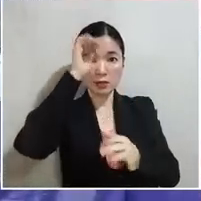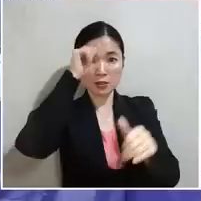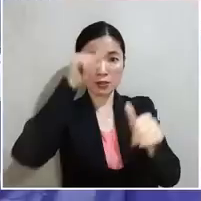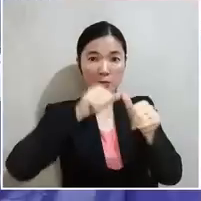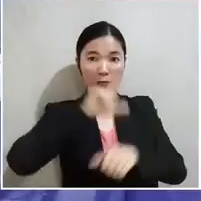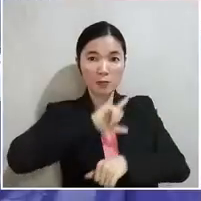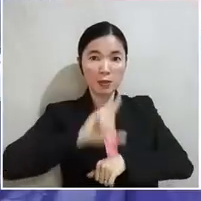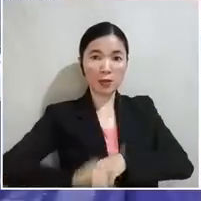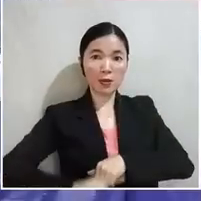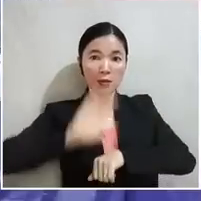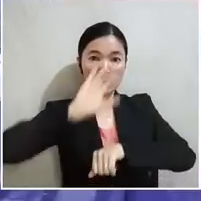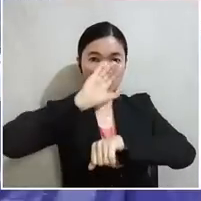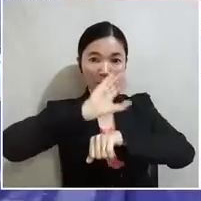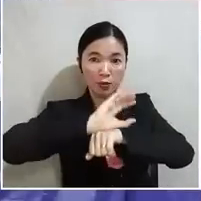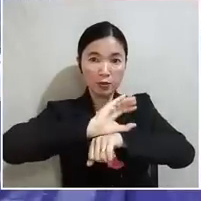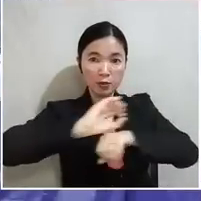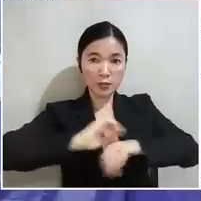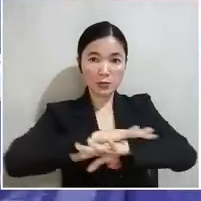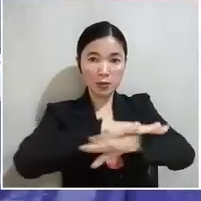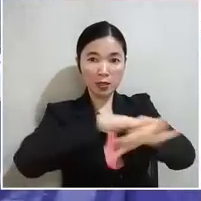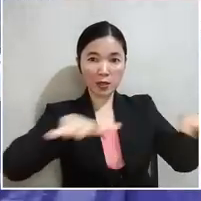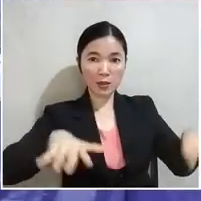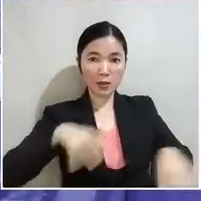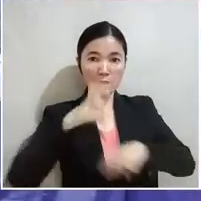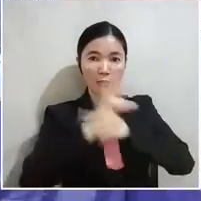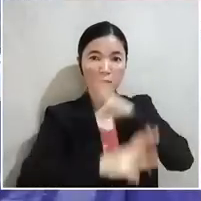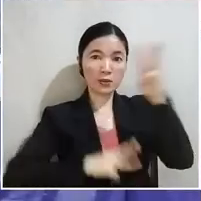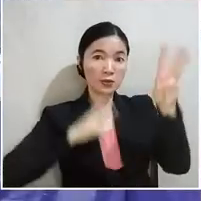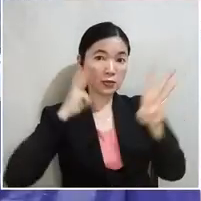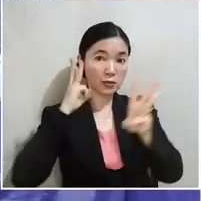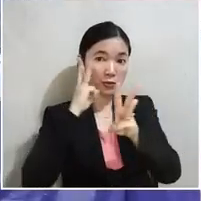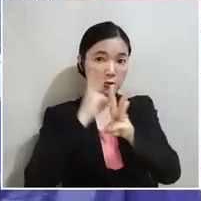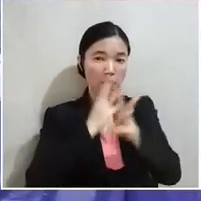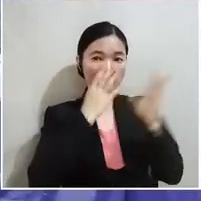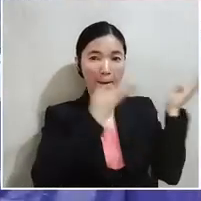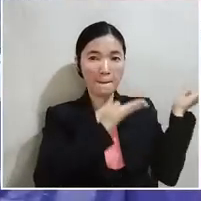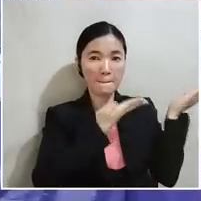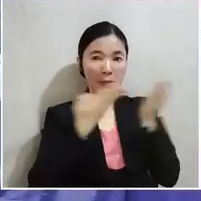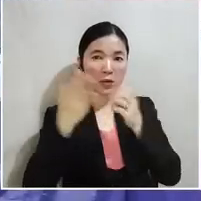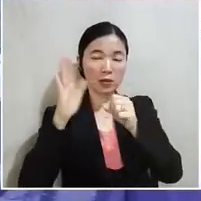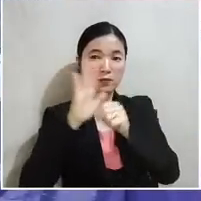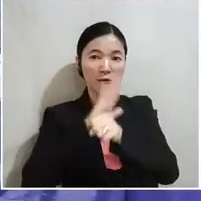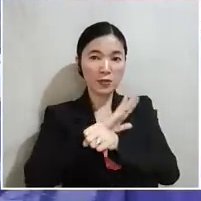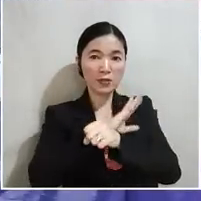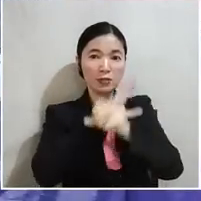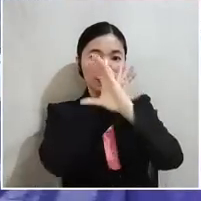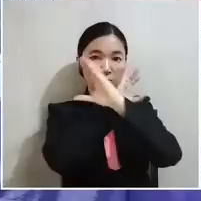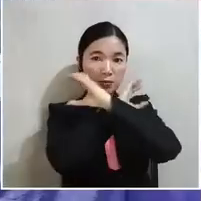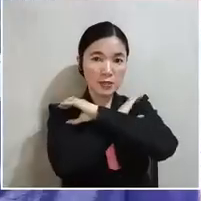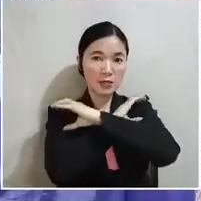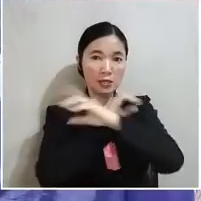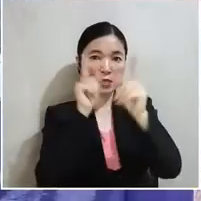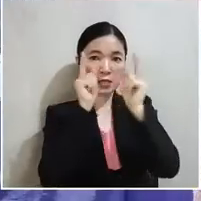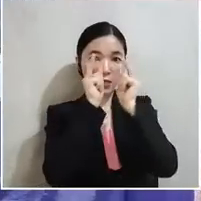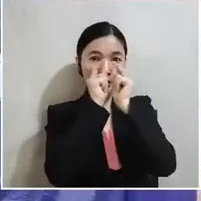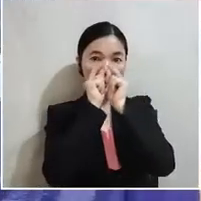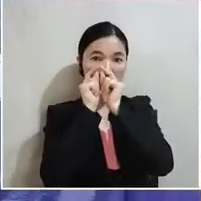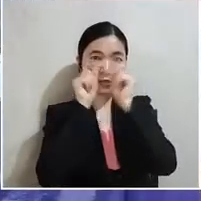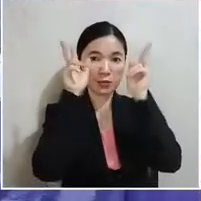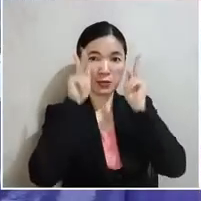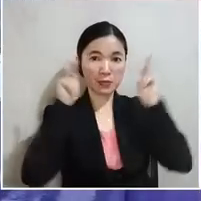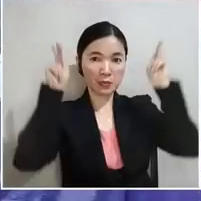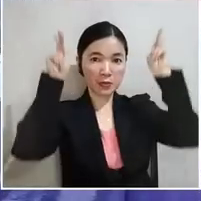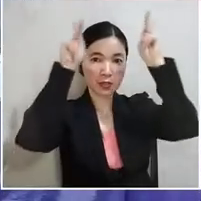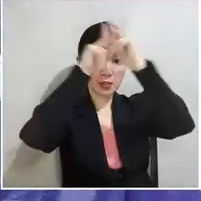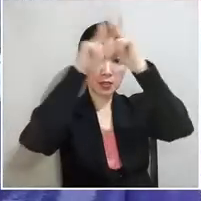Lord, your church spread throughout the world, and bring her to the fullness of charity, together with